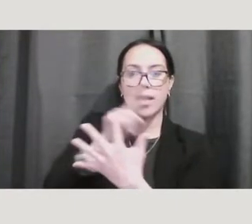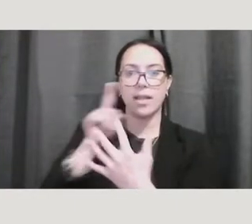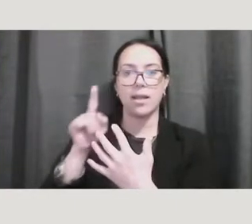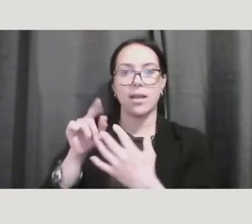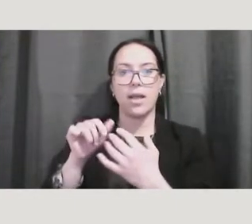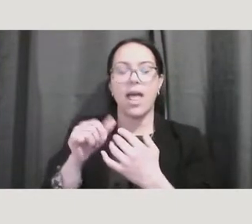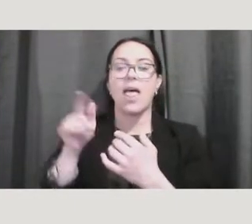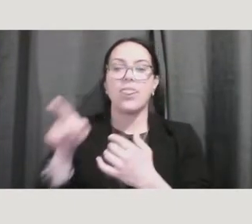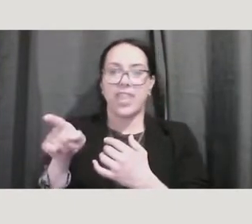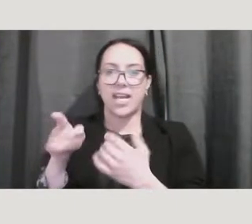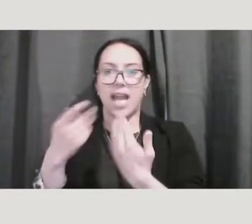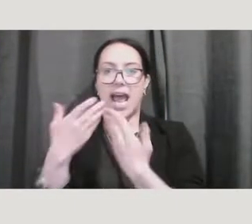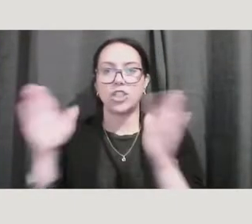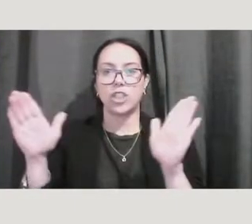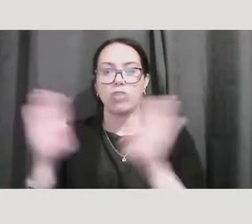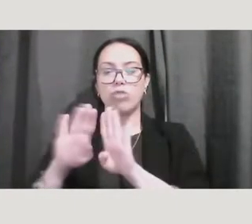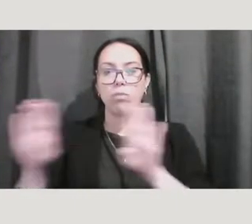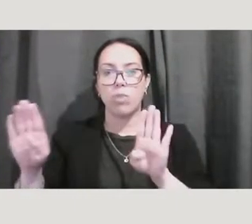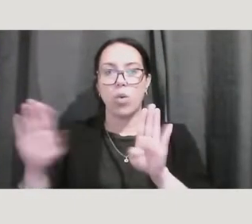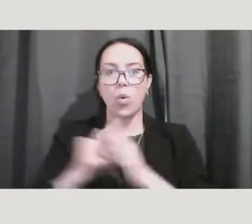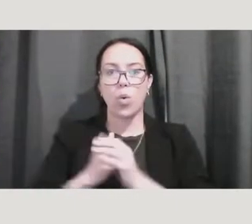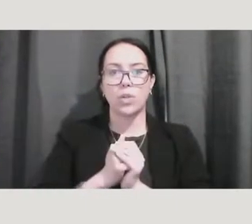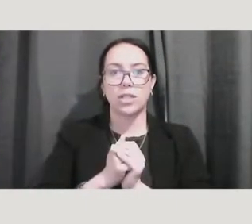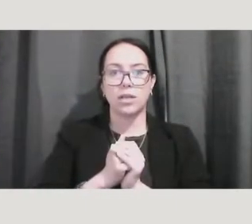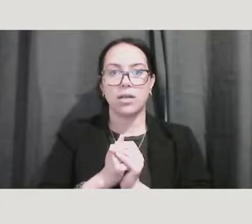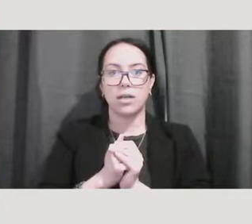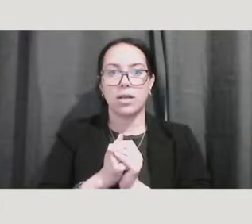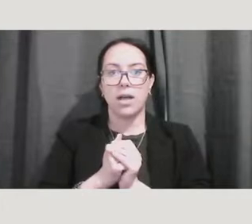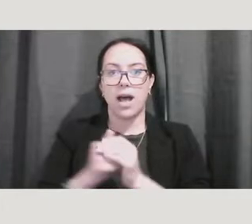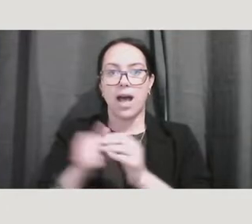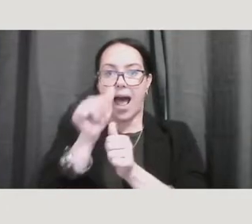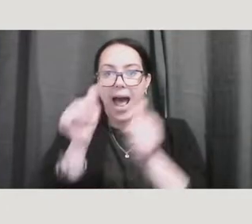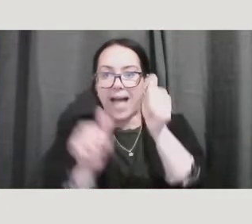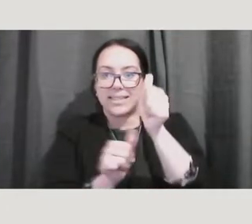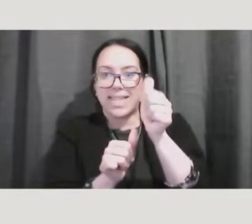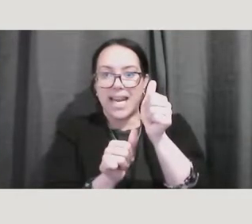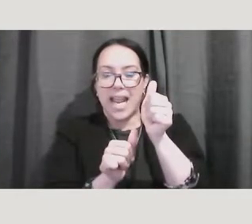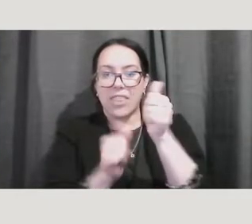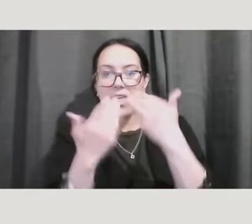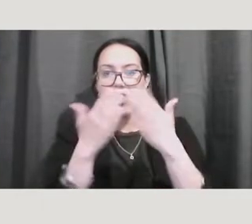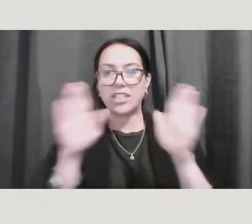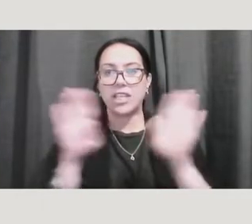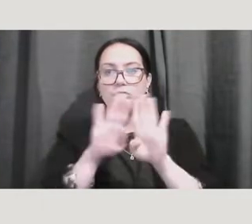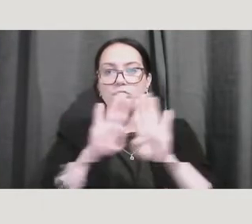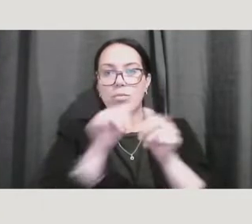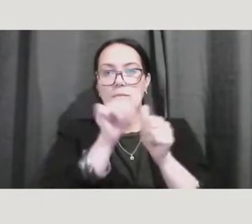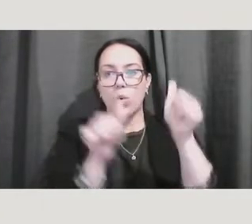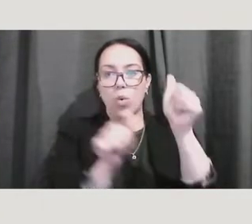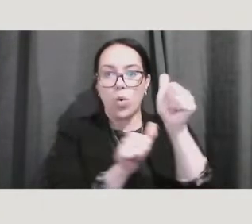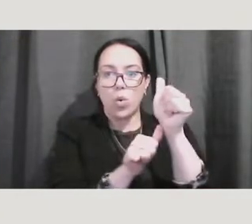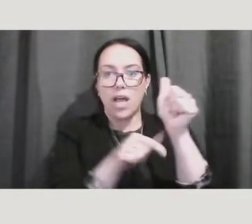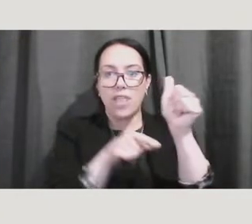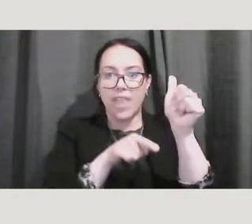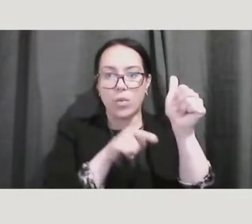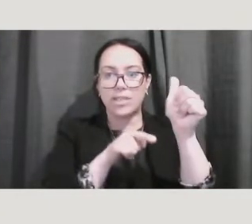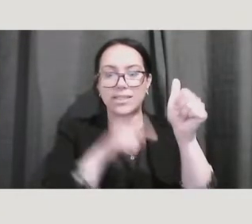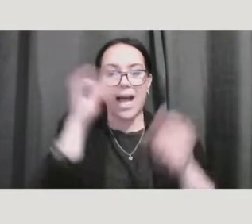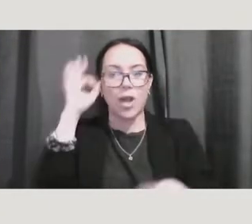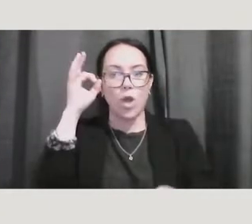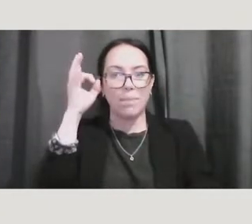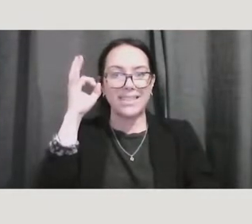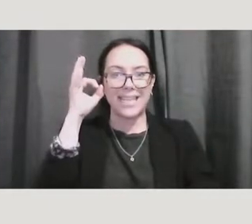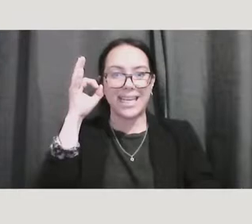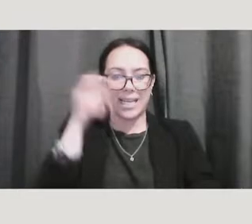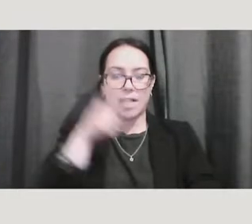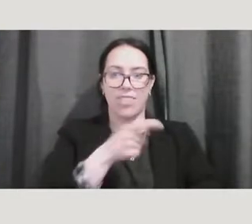at the wakatoi Maori board and underneath the general board was this little Pacific Arts committee uh that they cheered and made